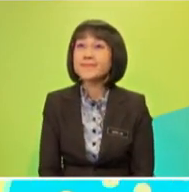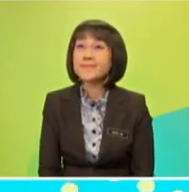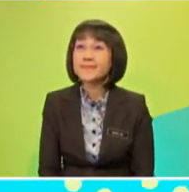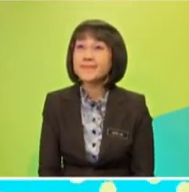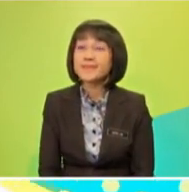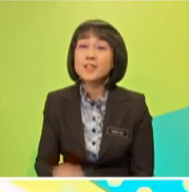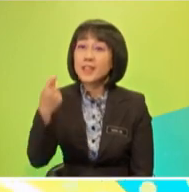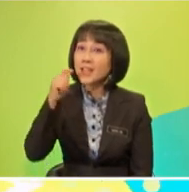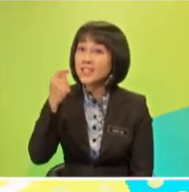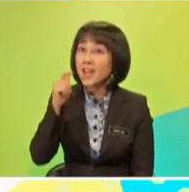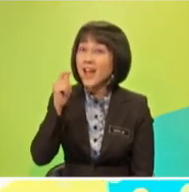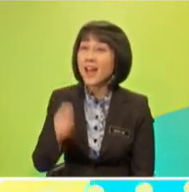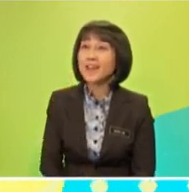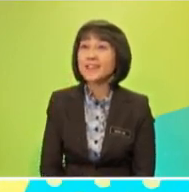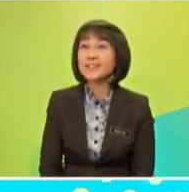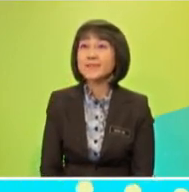Teshna?